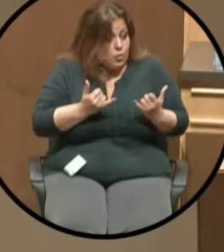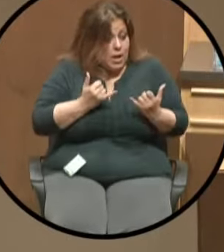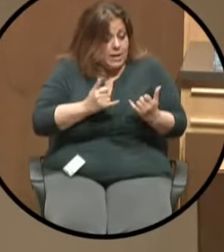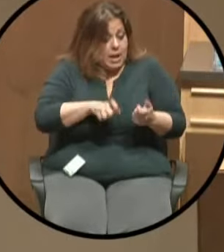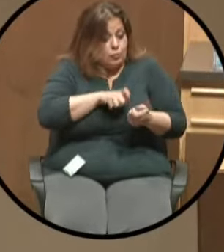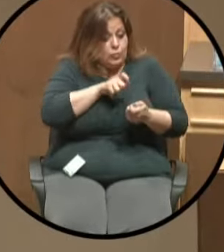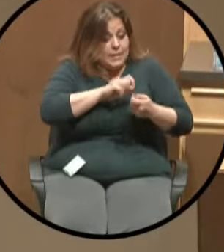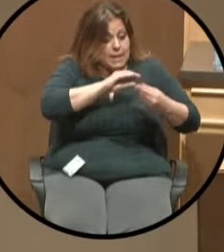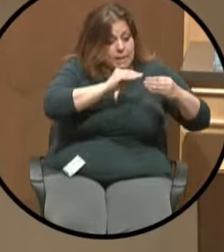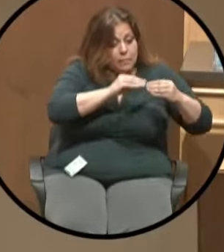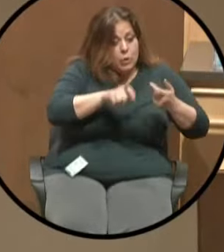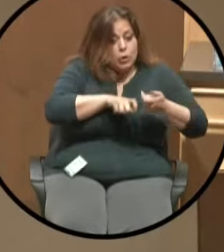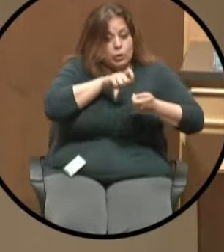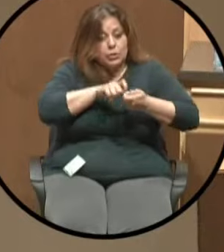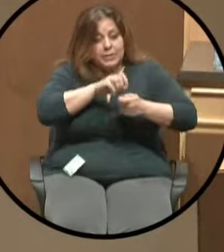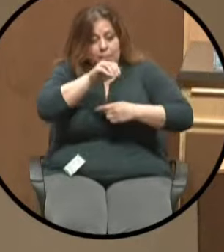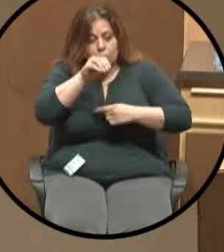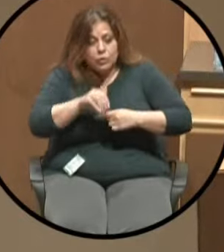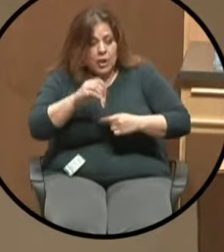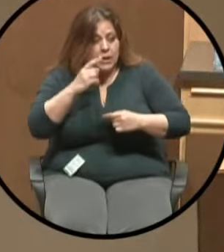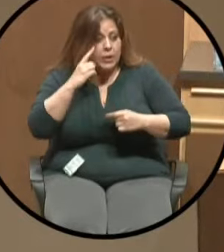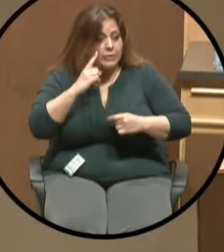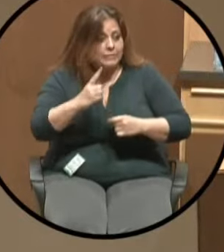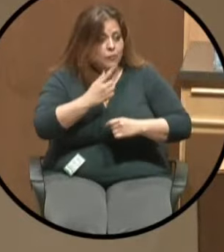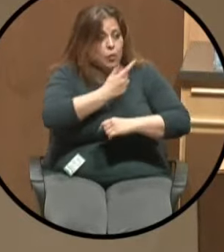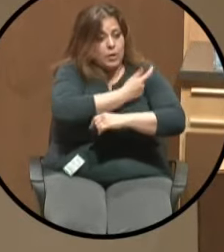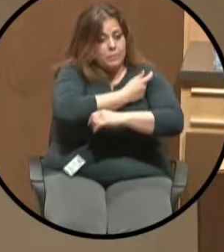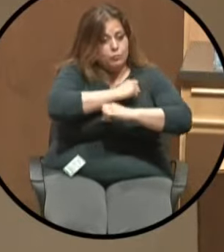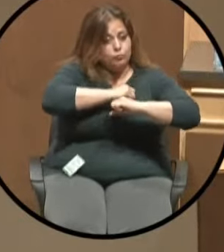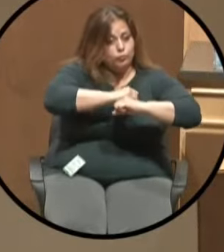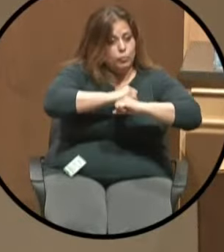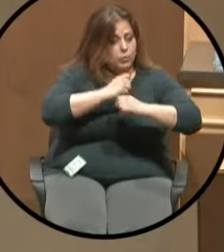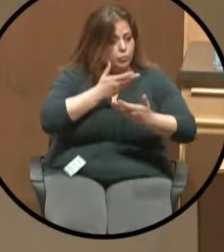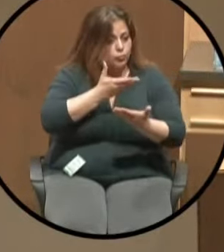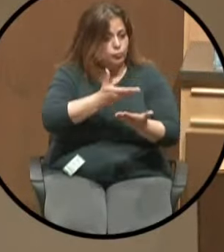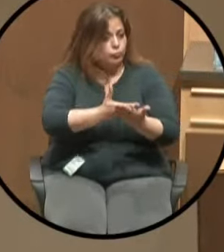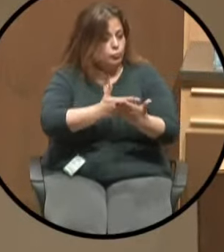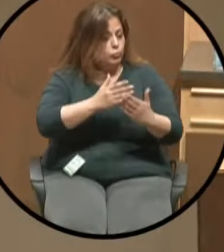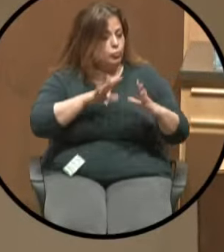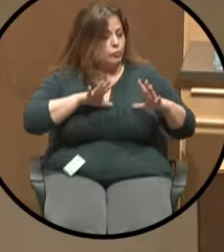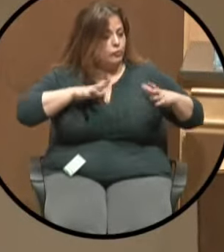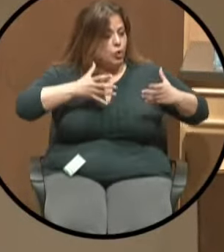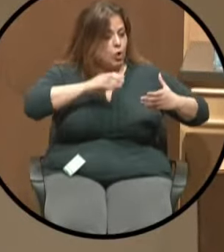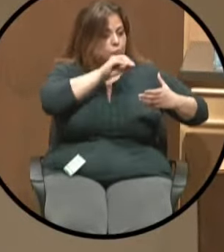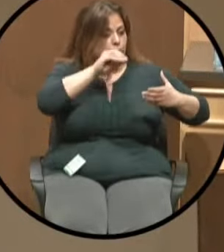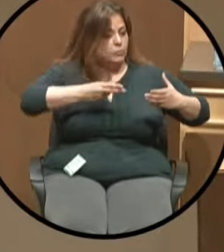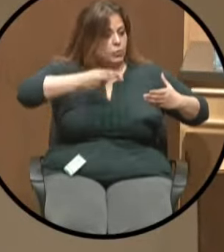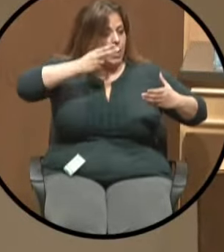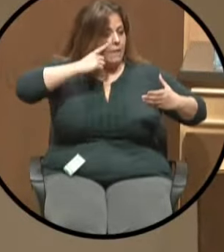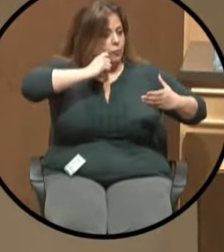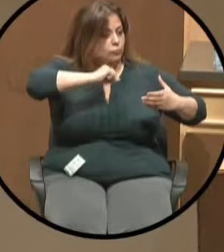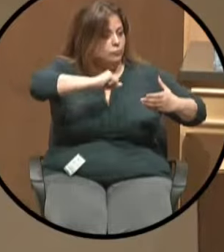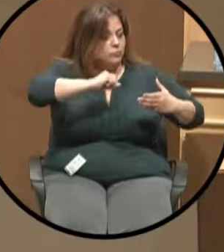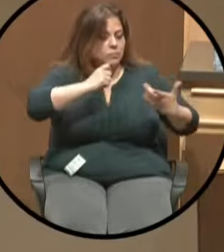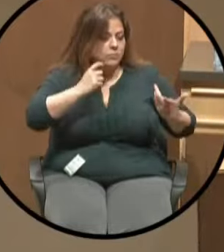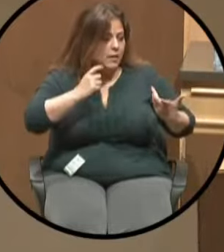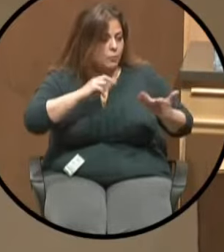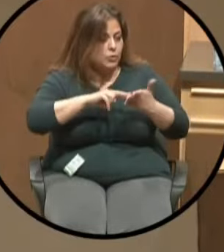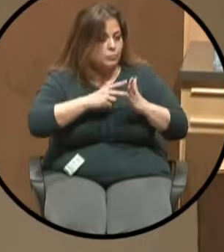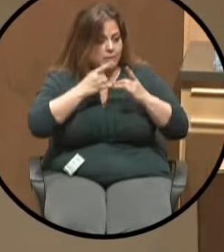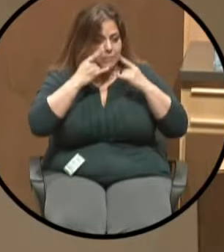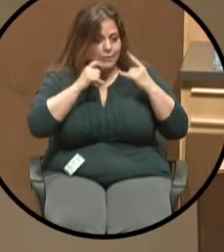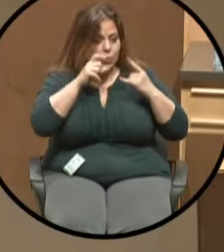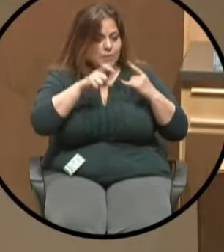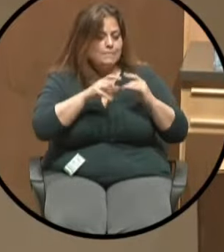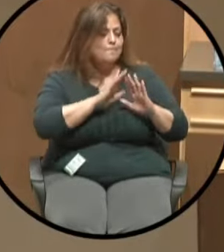of individuals who have been immunized in order to have herd immunity and negate the need for masks. Do know that